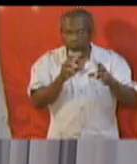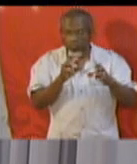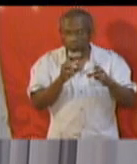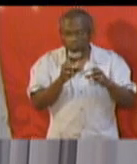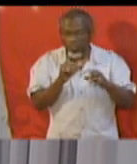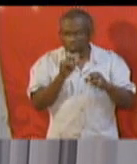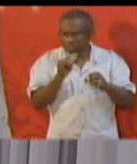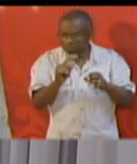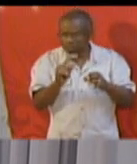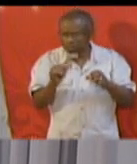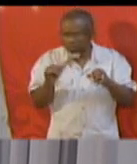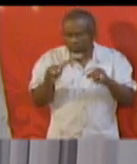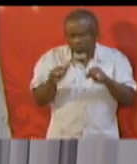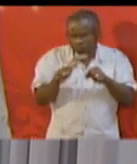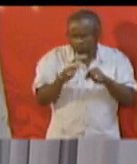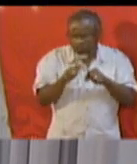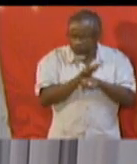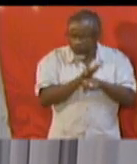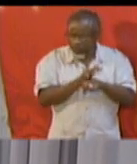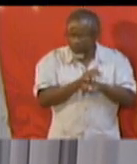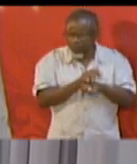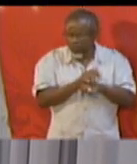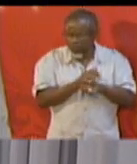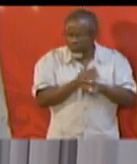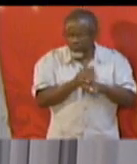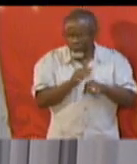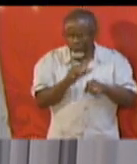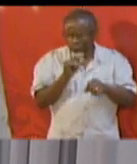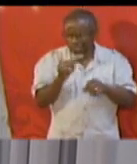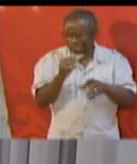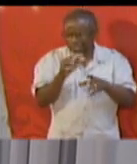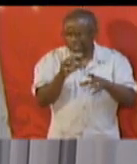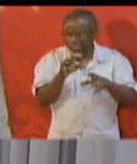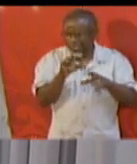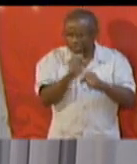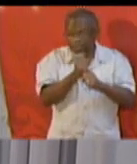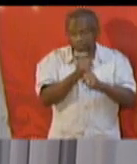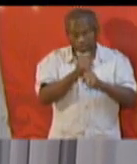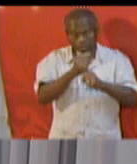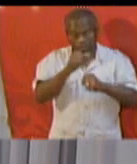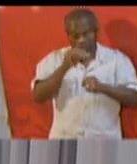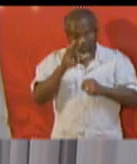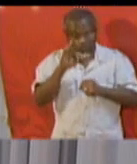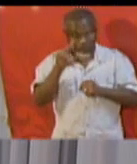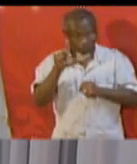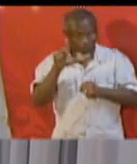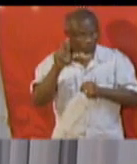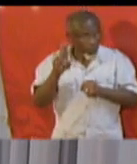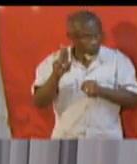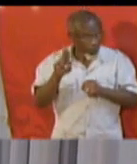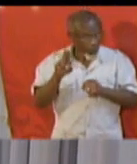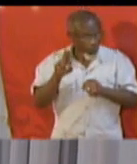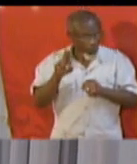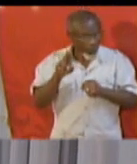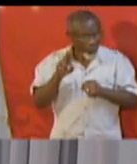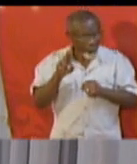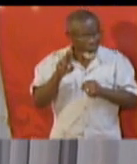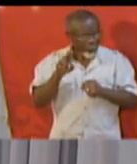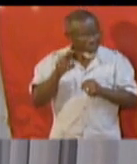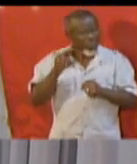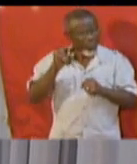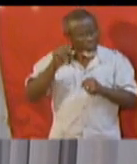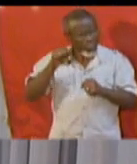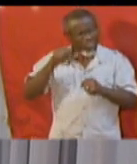Completely that they won't have influenza, because there's a small percentage of people, of course, that take any vaccine that it won't cover that